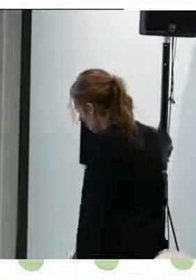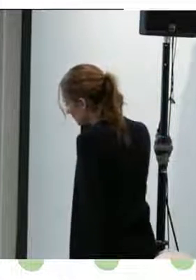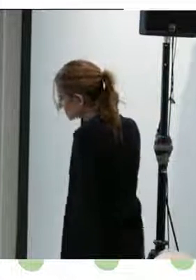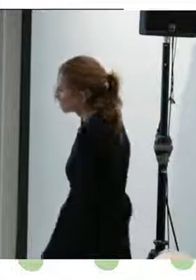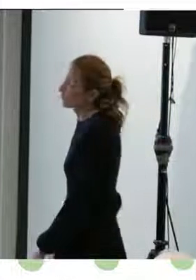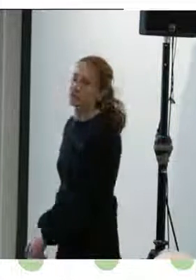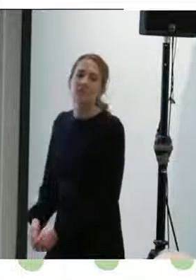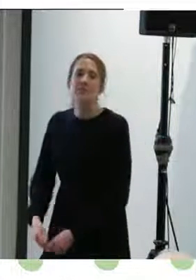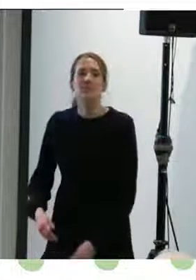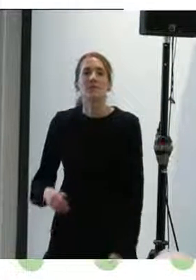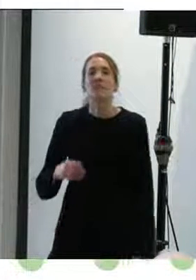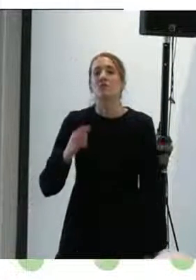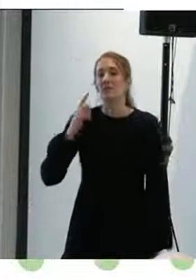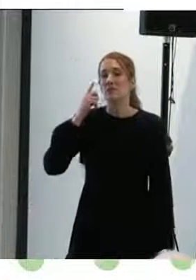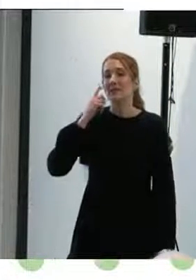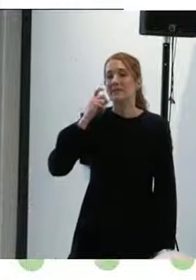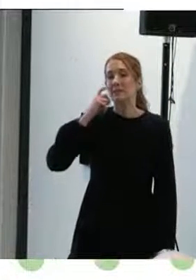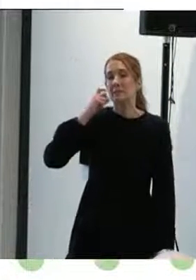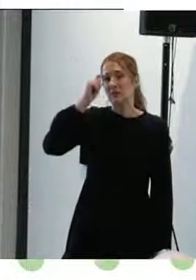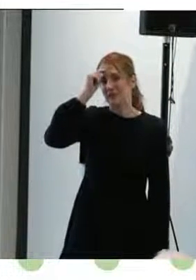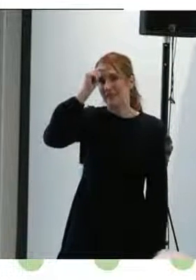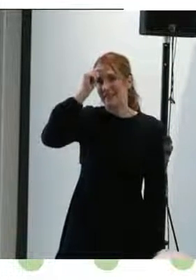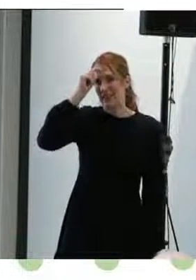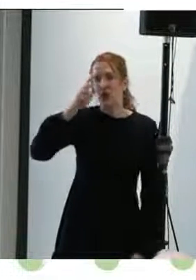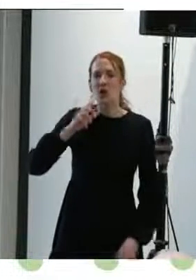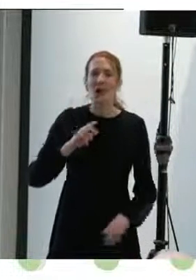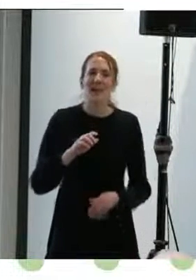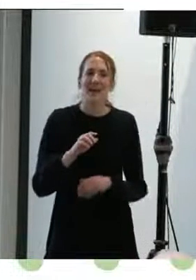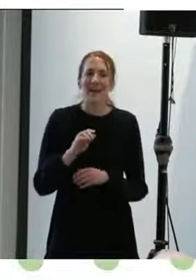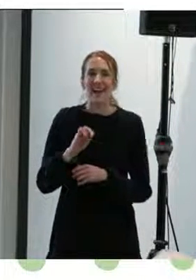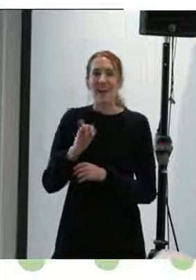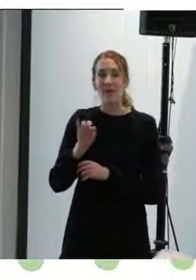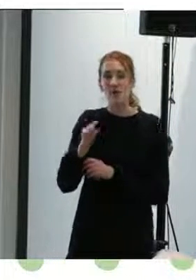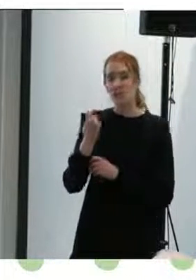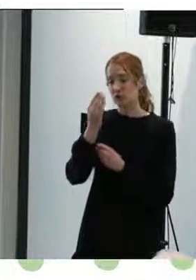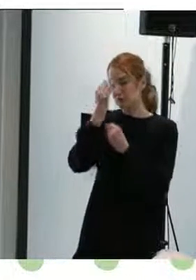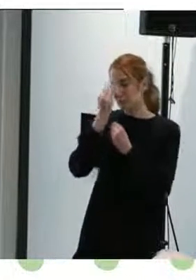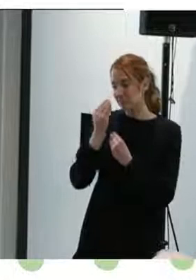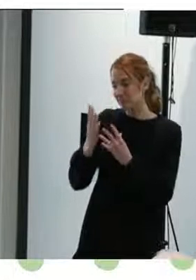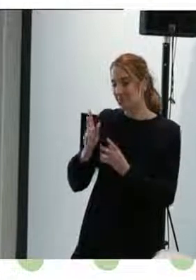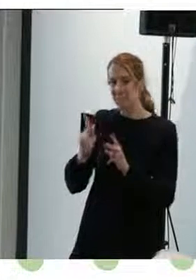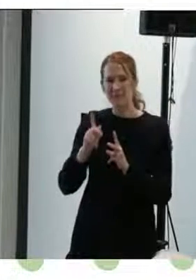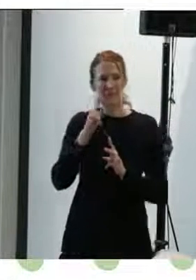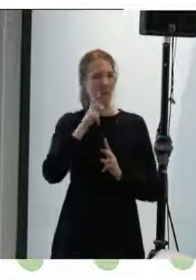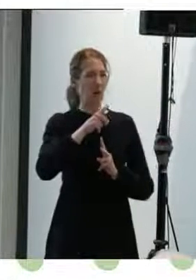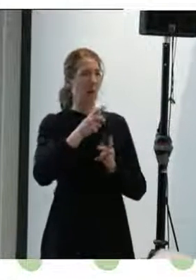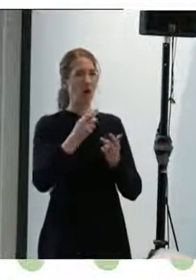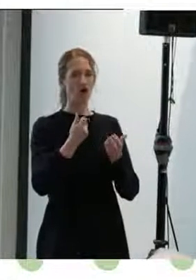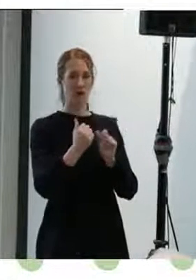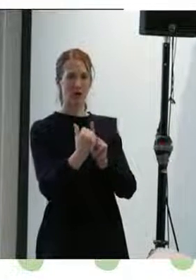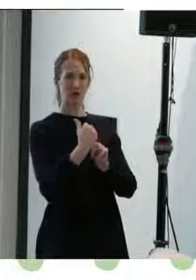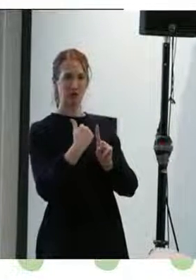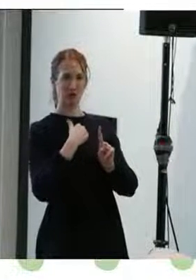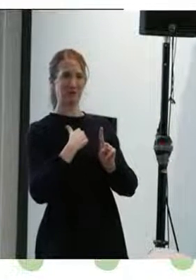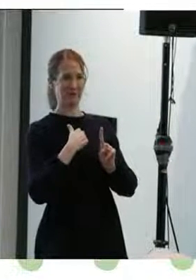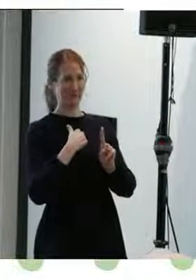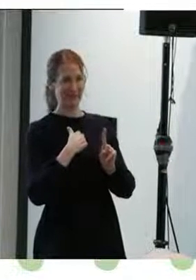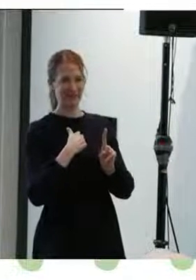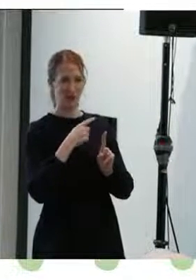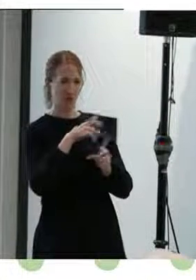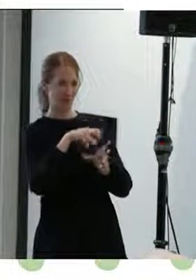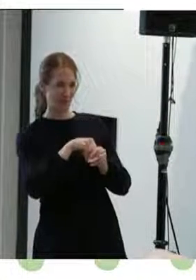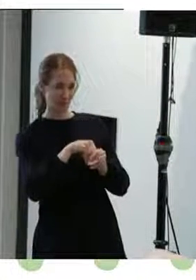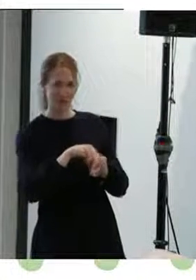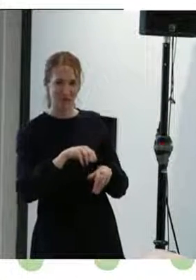just providing information, people will just think it's part of the trick or part of, the greater ruse. And so I think